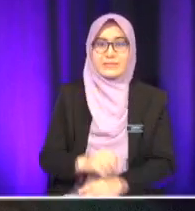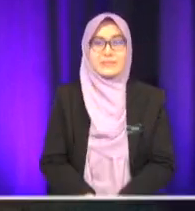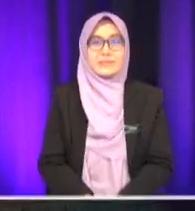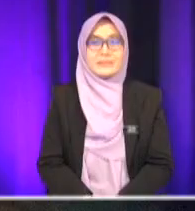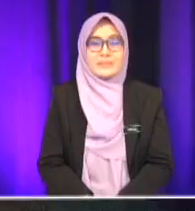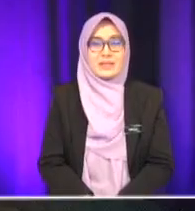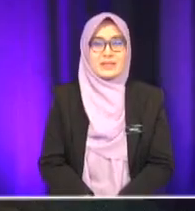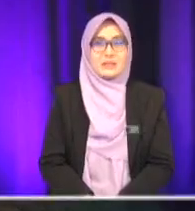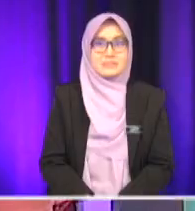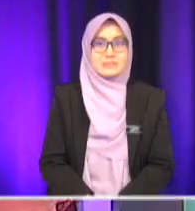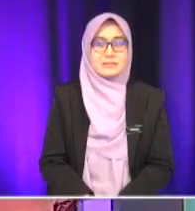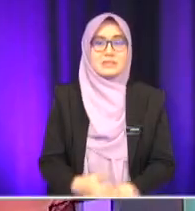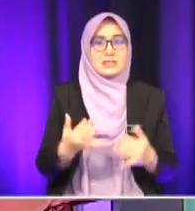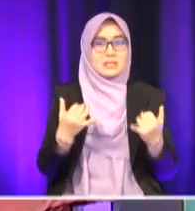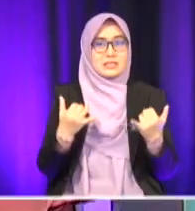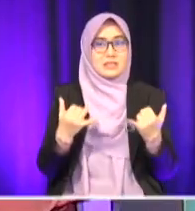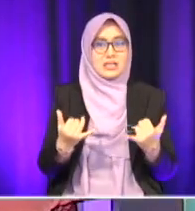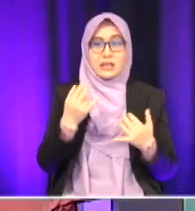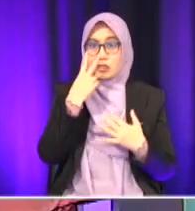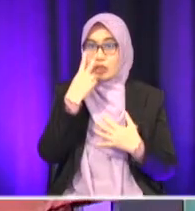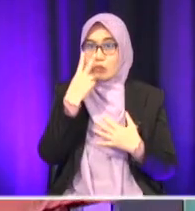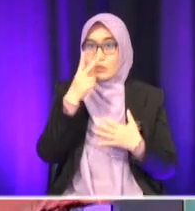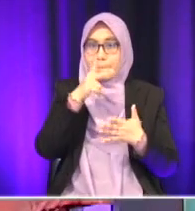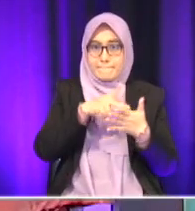you, Sean. Okay, so for part 2,